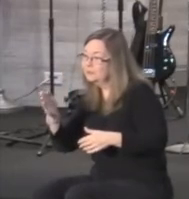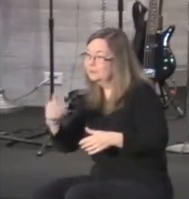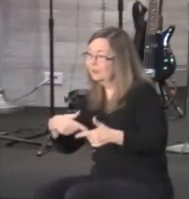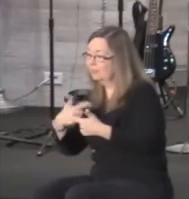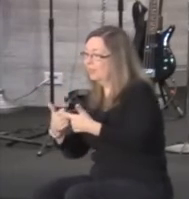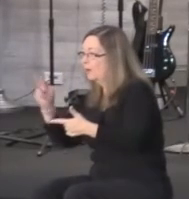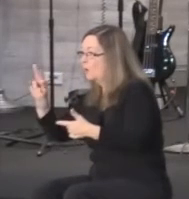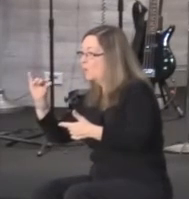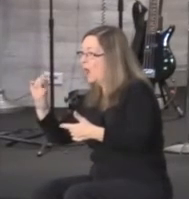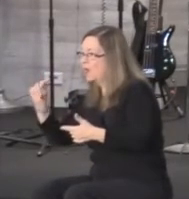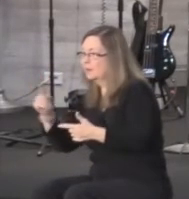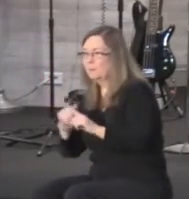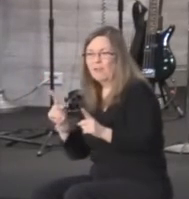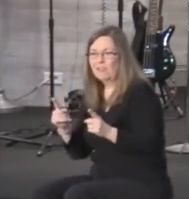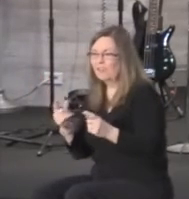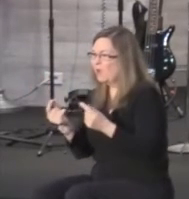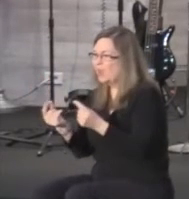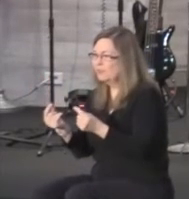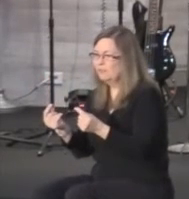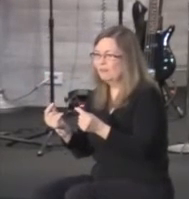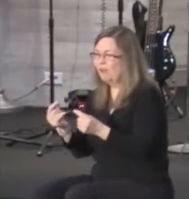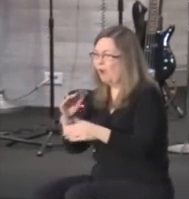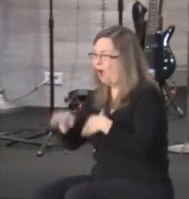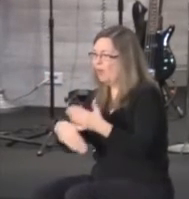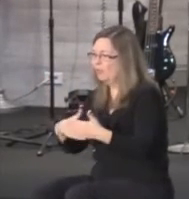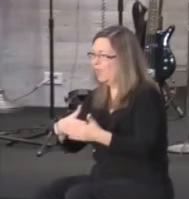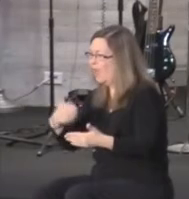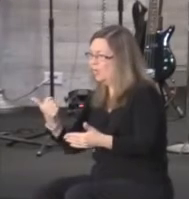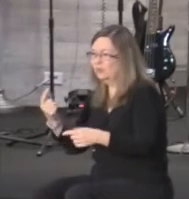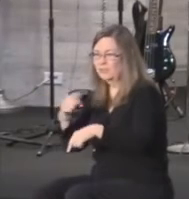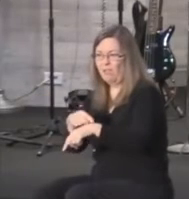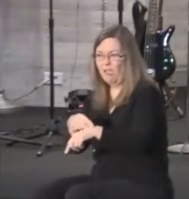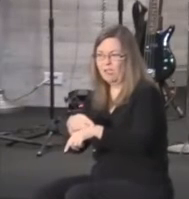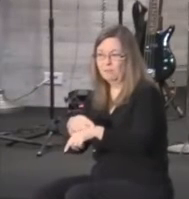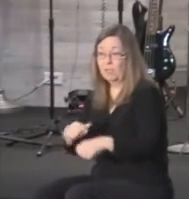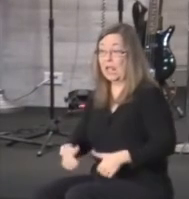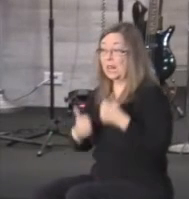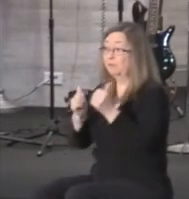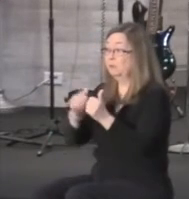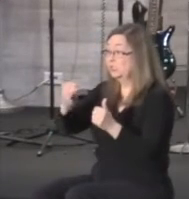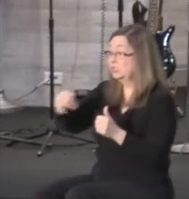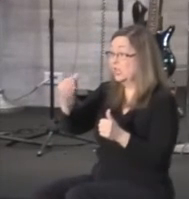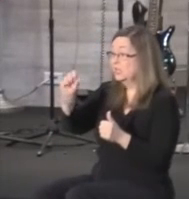riot. But what was he doing all those other days? Well, evidently he was living with Jason.